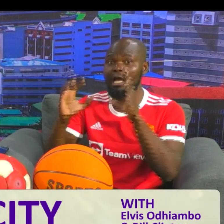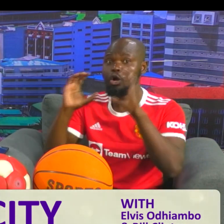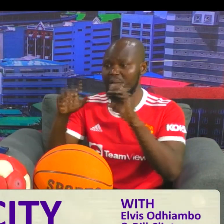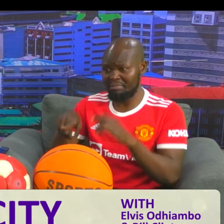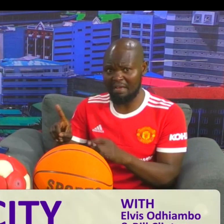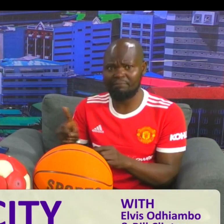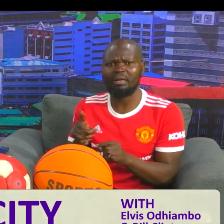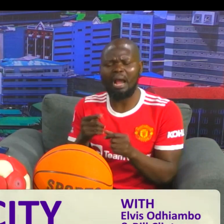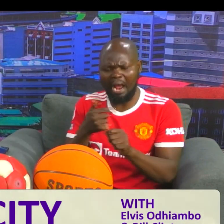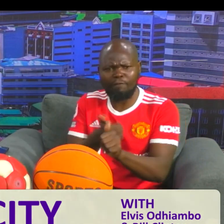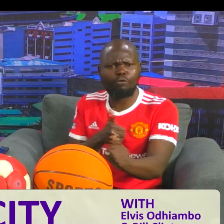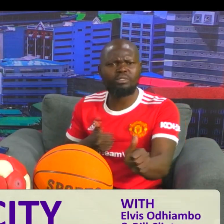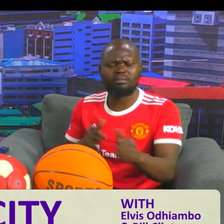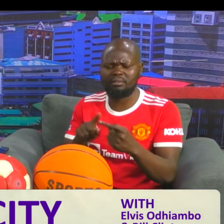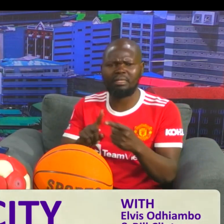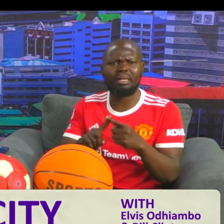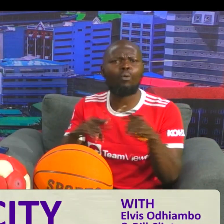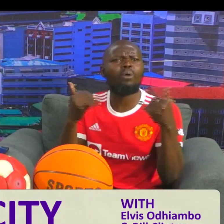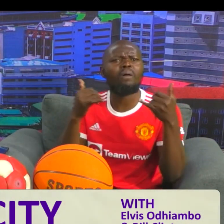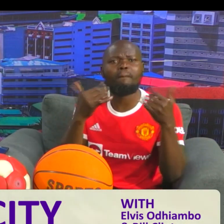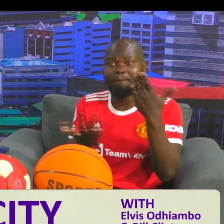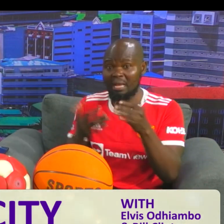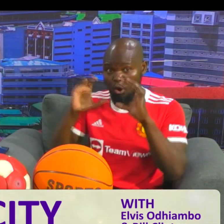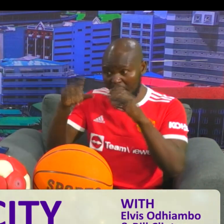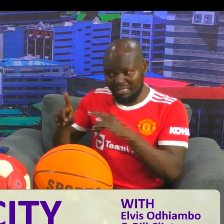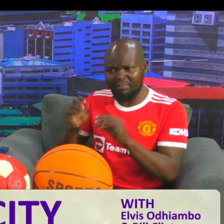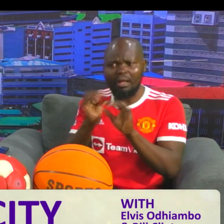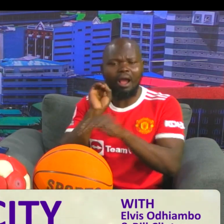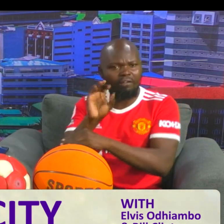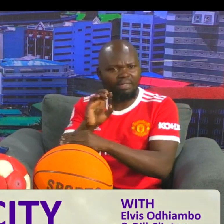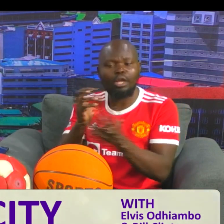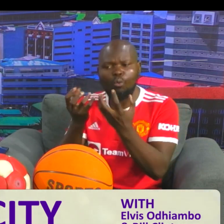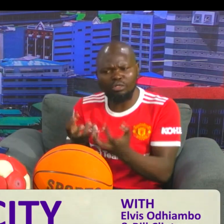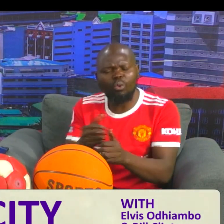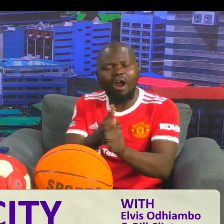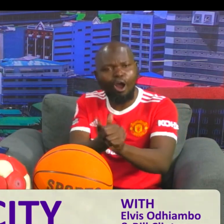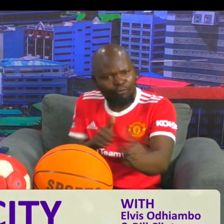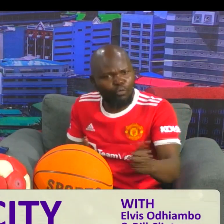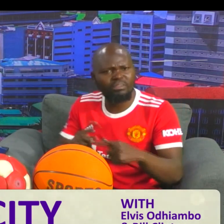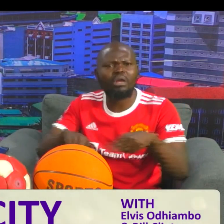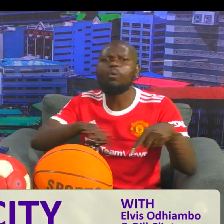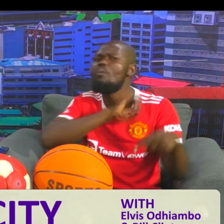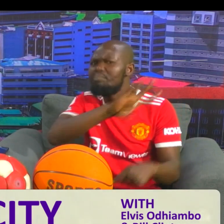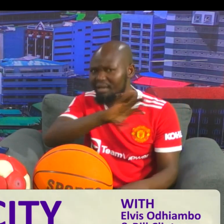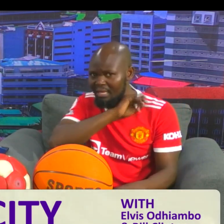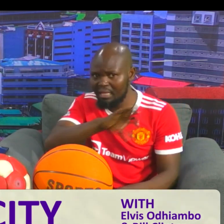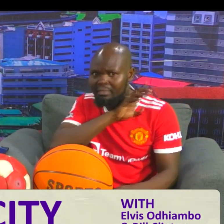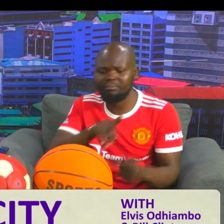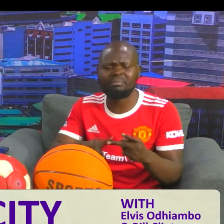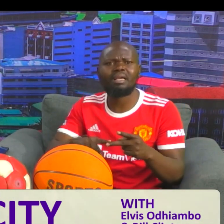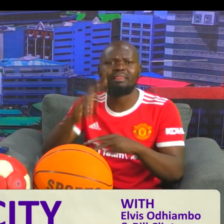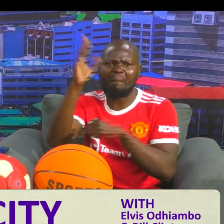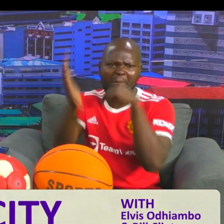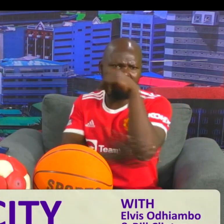reason. If the coach himself, I think, should advise the players so that they